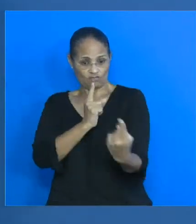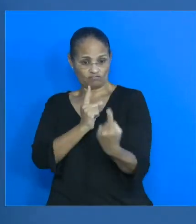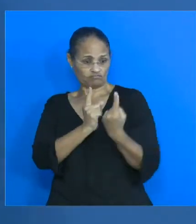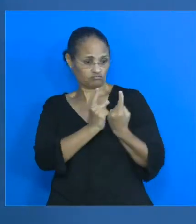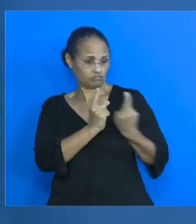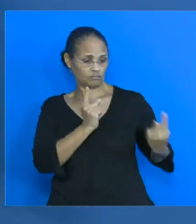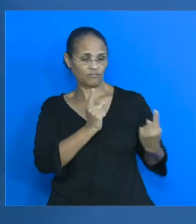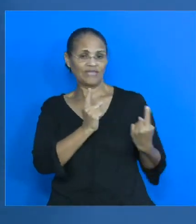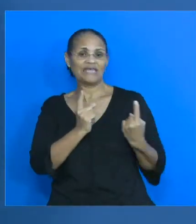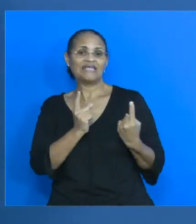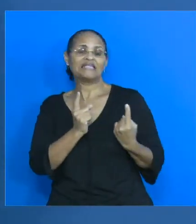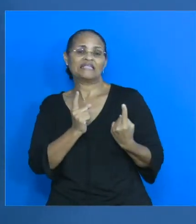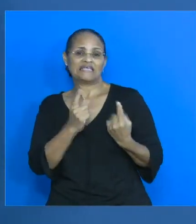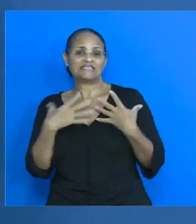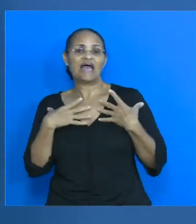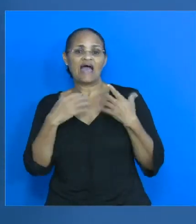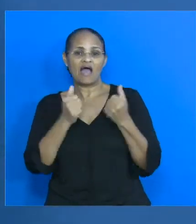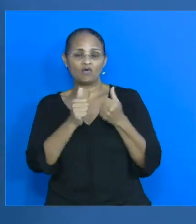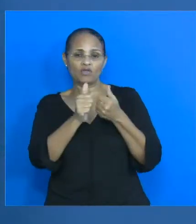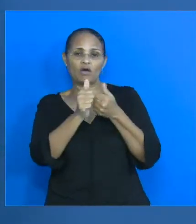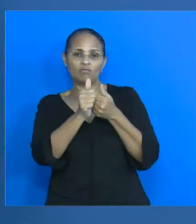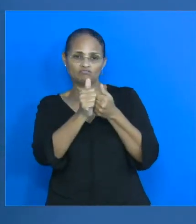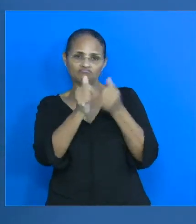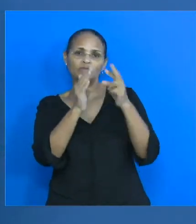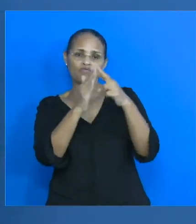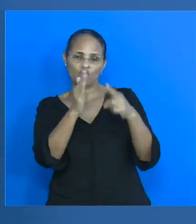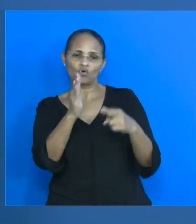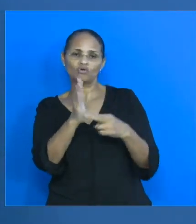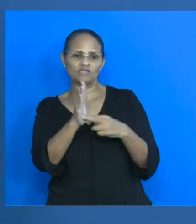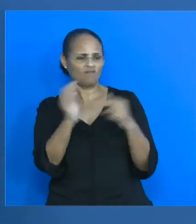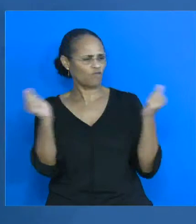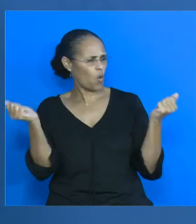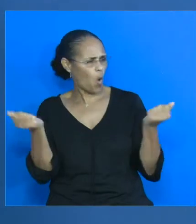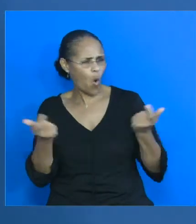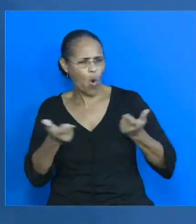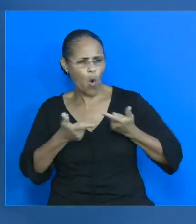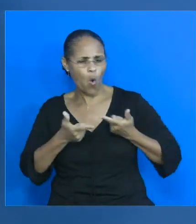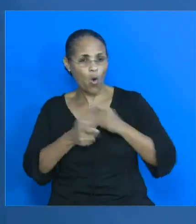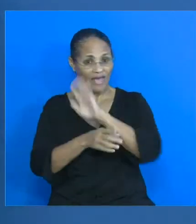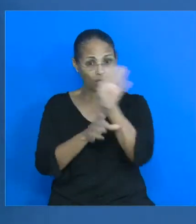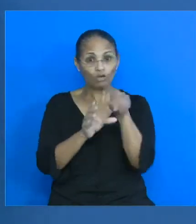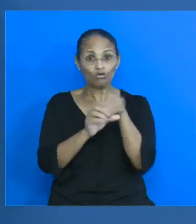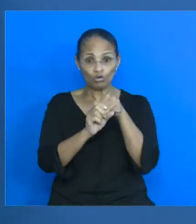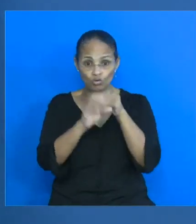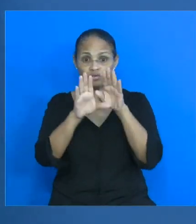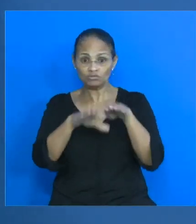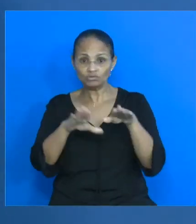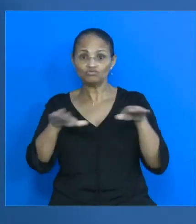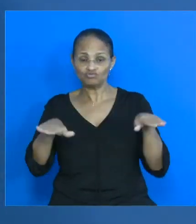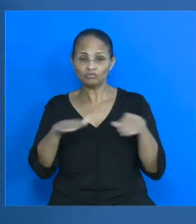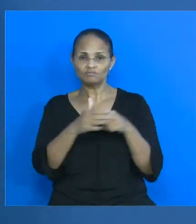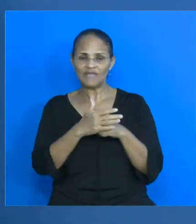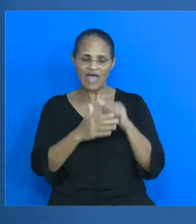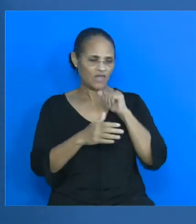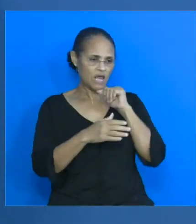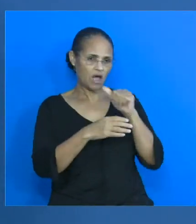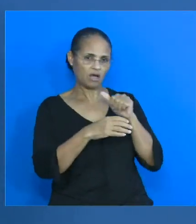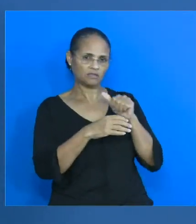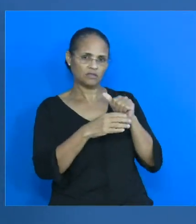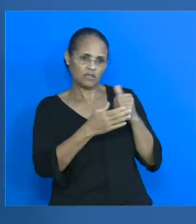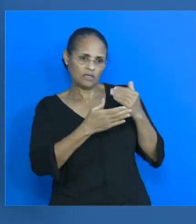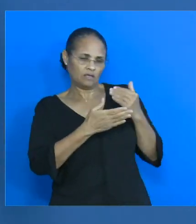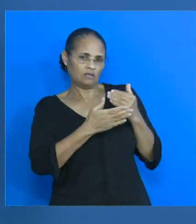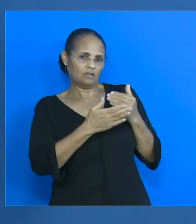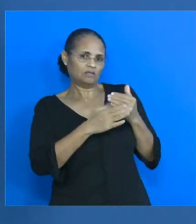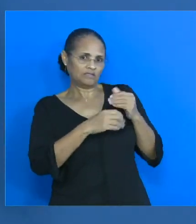These public health guidelines are for everyone. Children are not immune to COVID. And that the